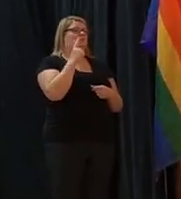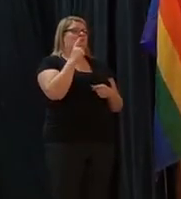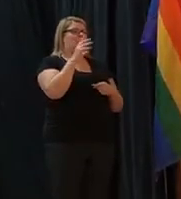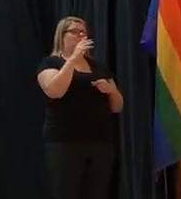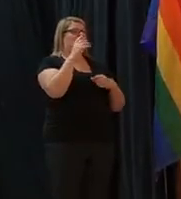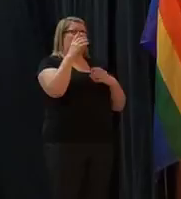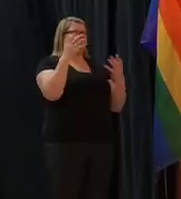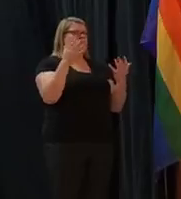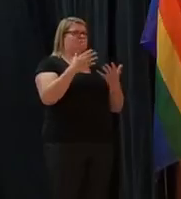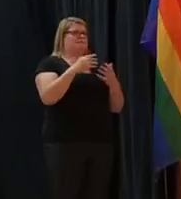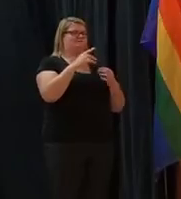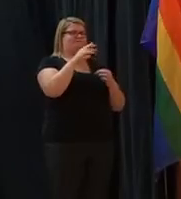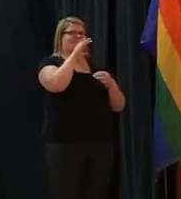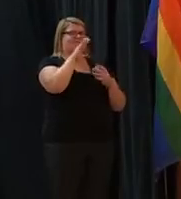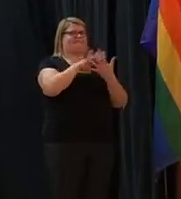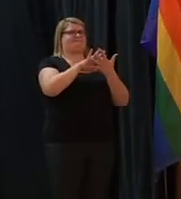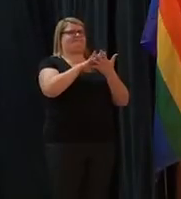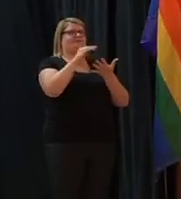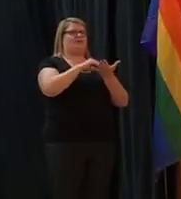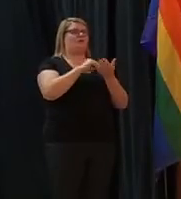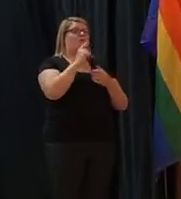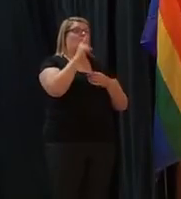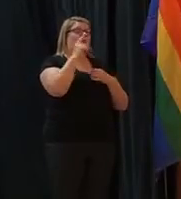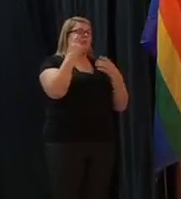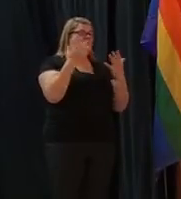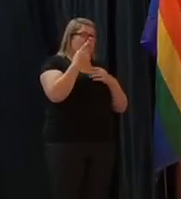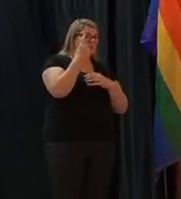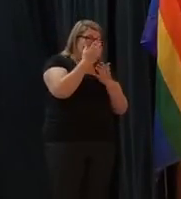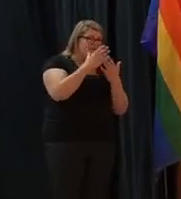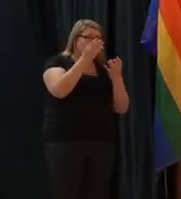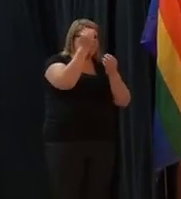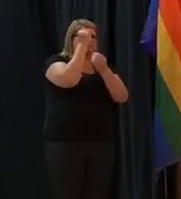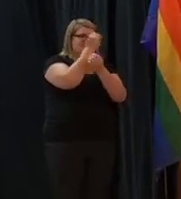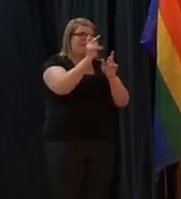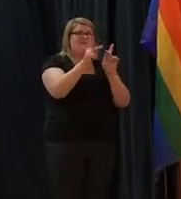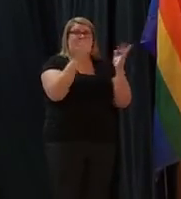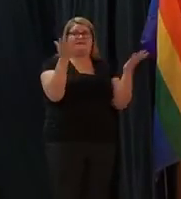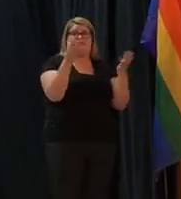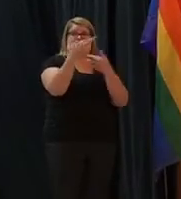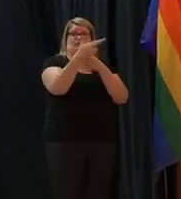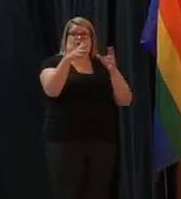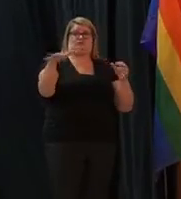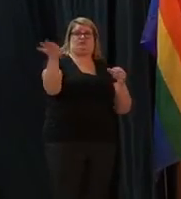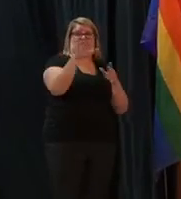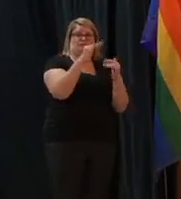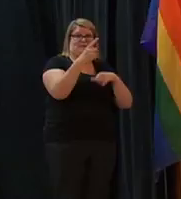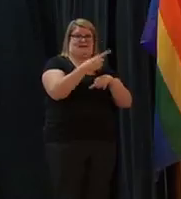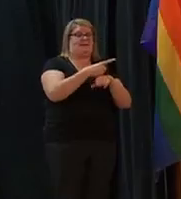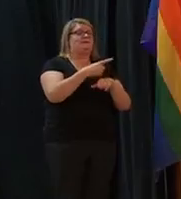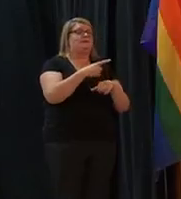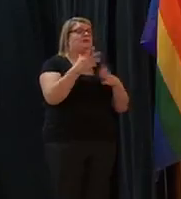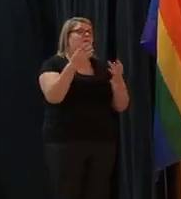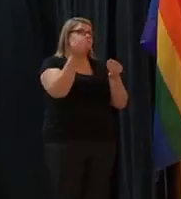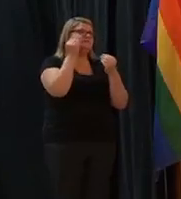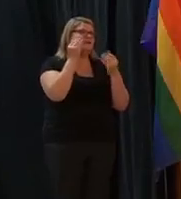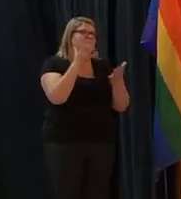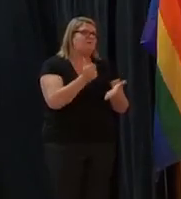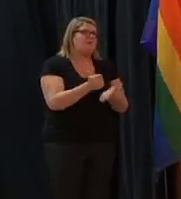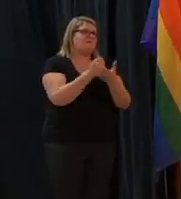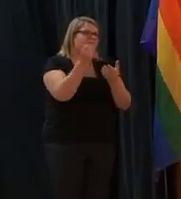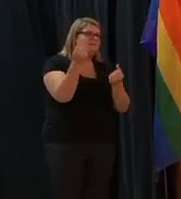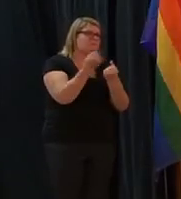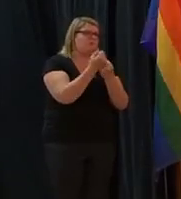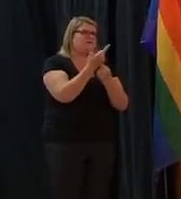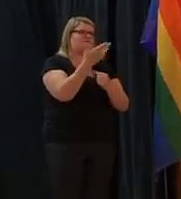would you tell the people in this room today and in this country to help the LGBT movement in your country, and what